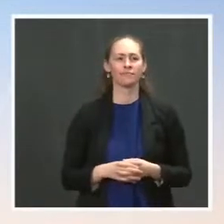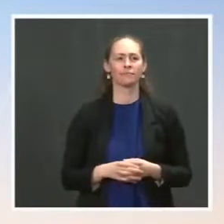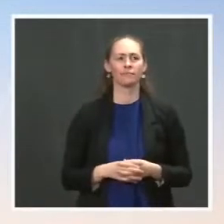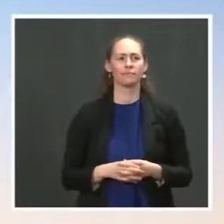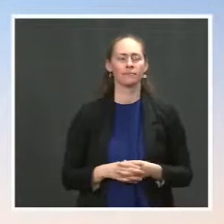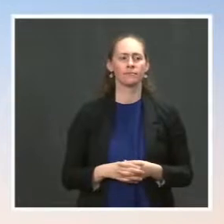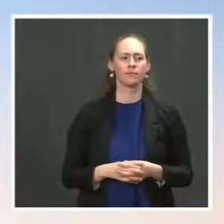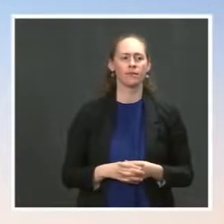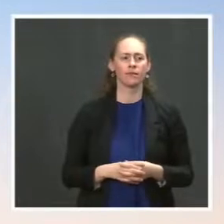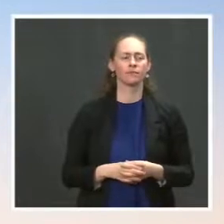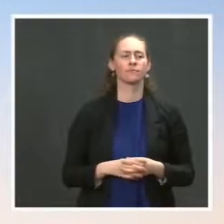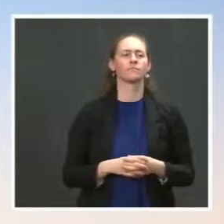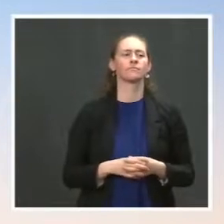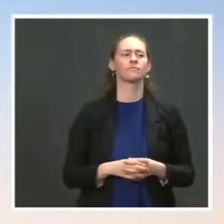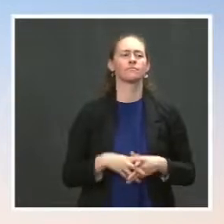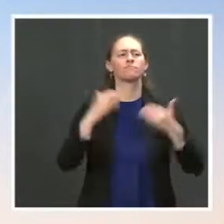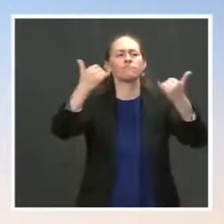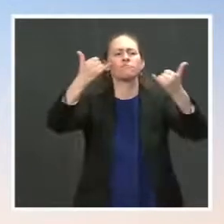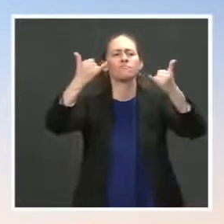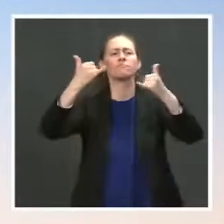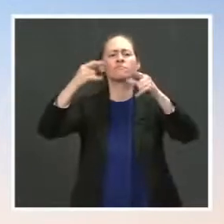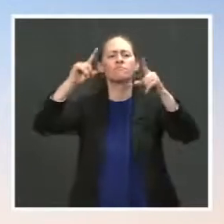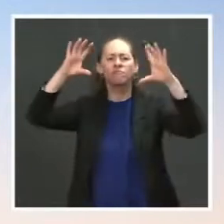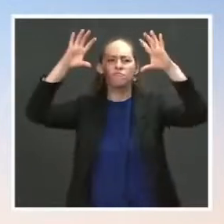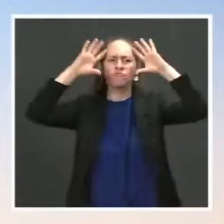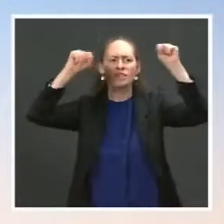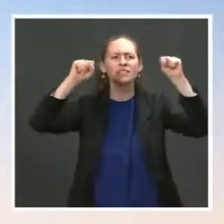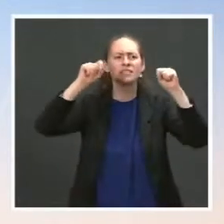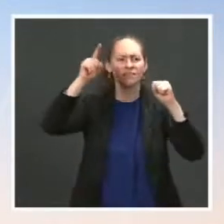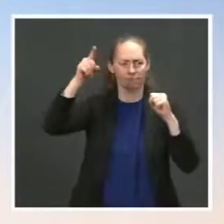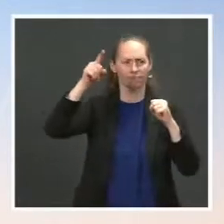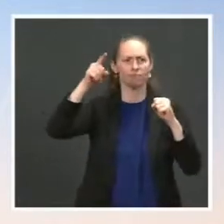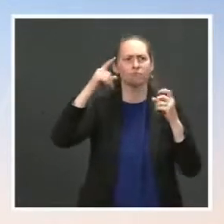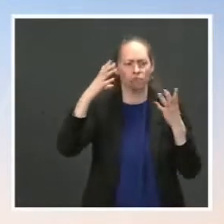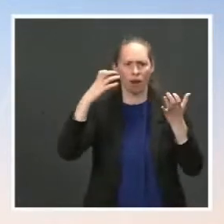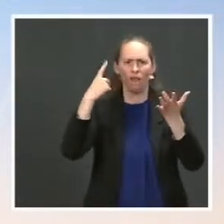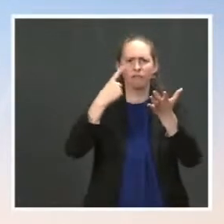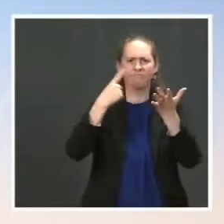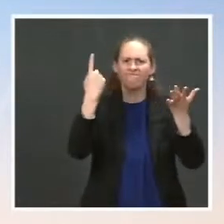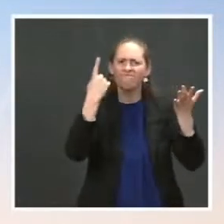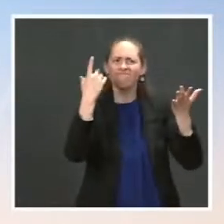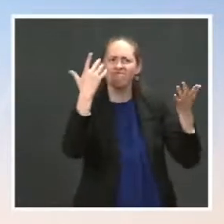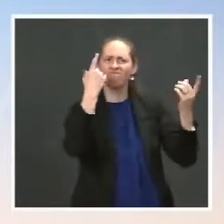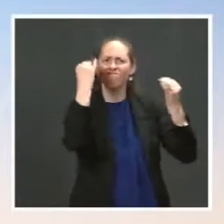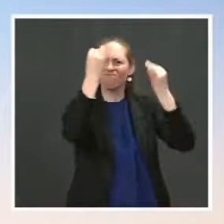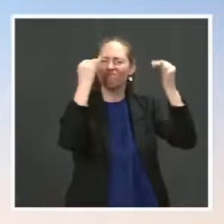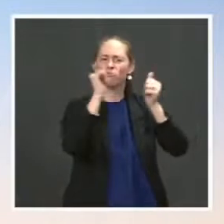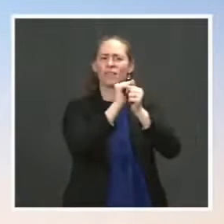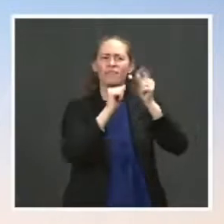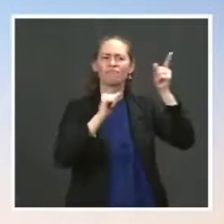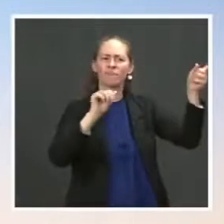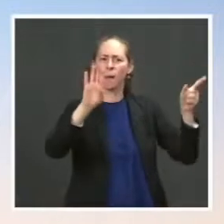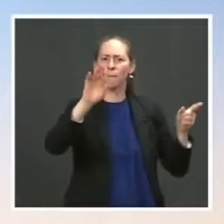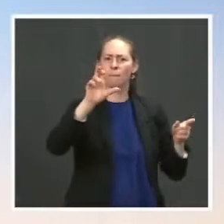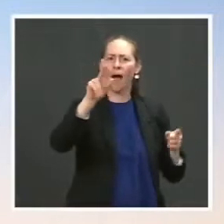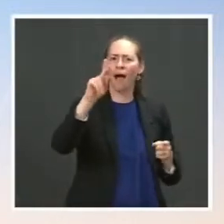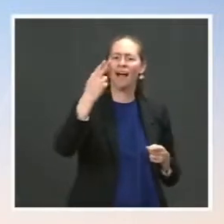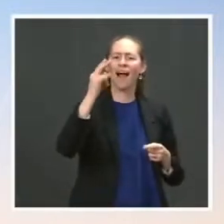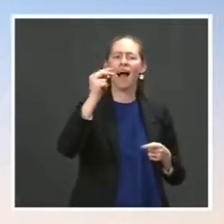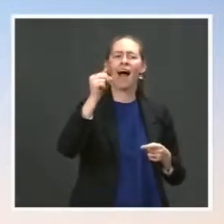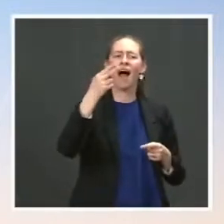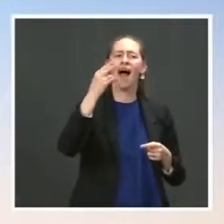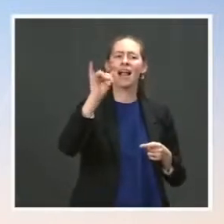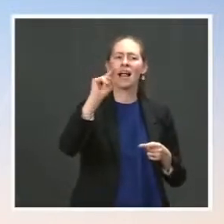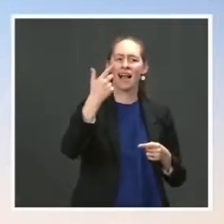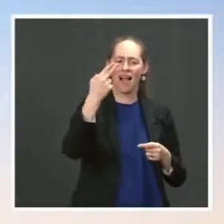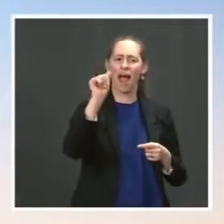Buckingham Palace number 10 about the death of Prince Philip, and does he have any plans to attend the funeral? He has not been in